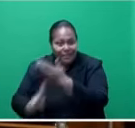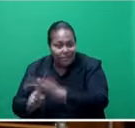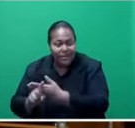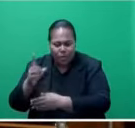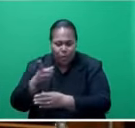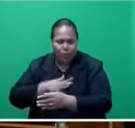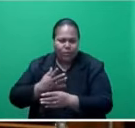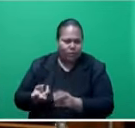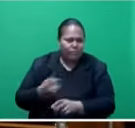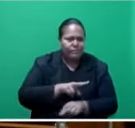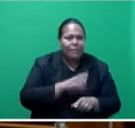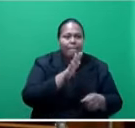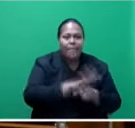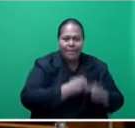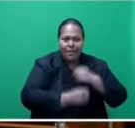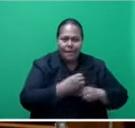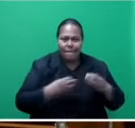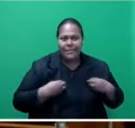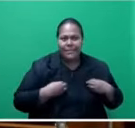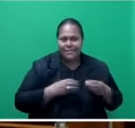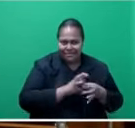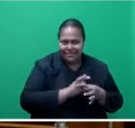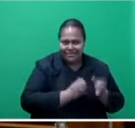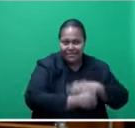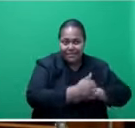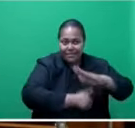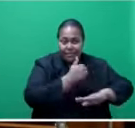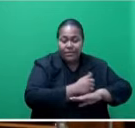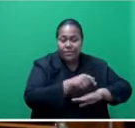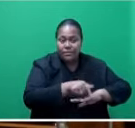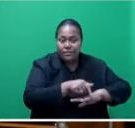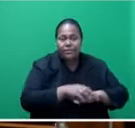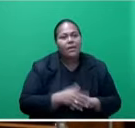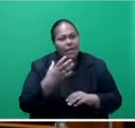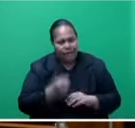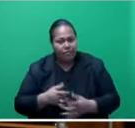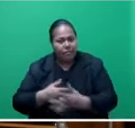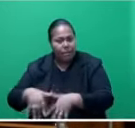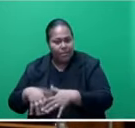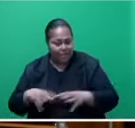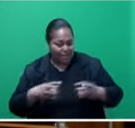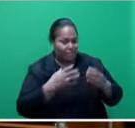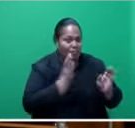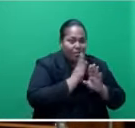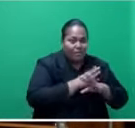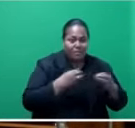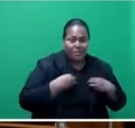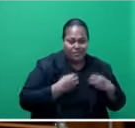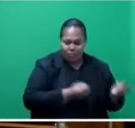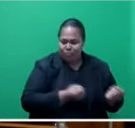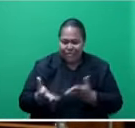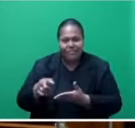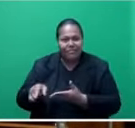into entrepreneurship. This initiative brought together the public and private sectors, and private sector experts provided the